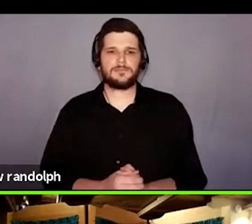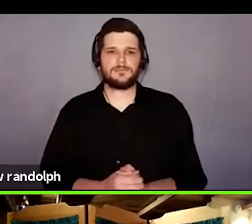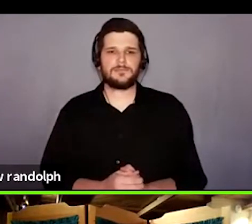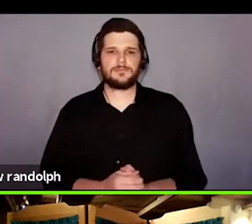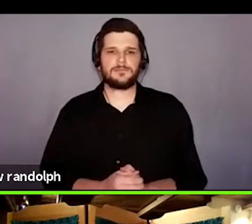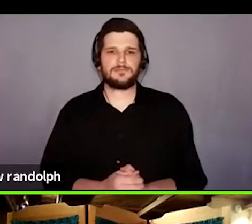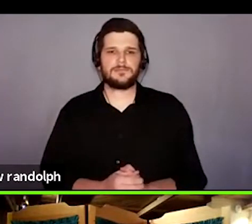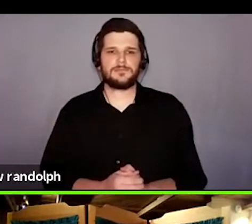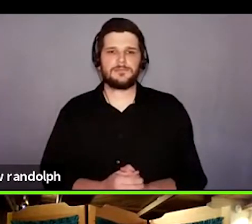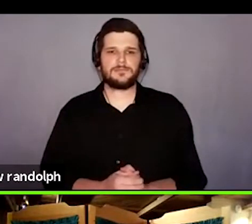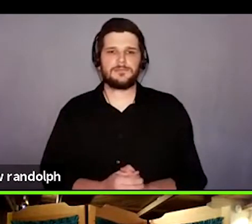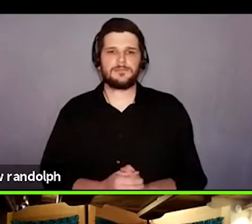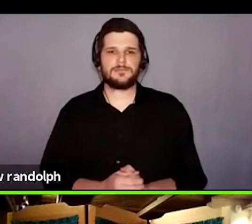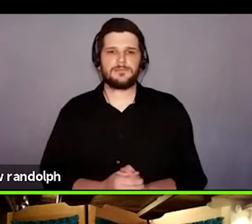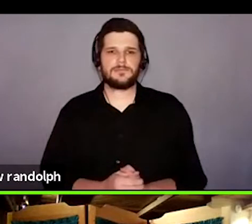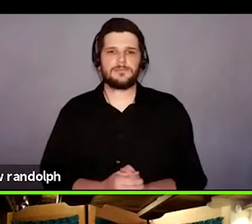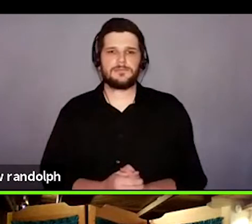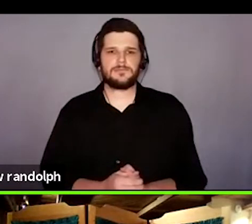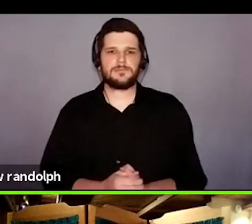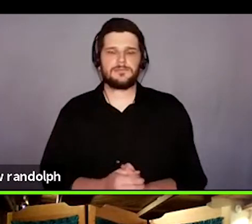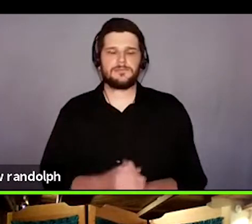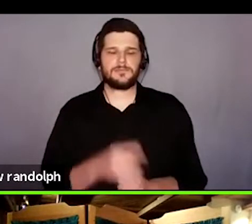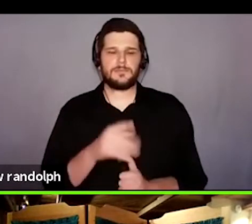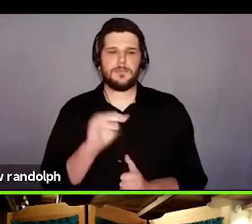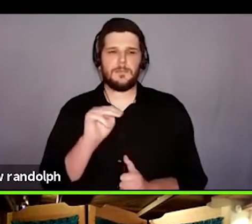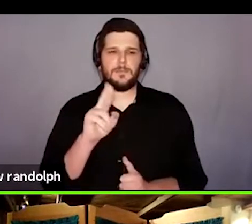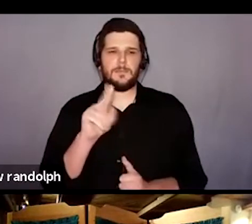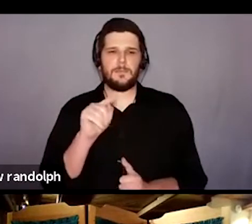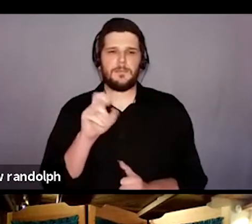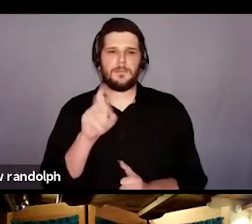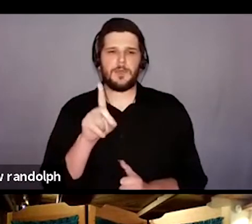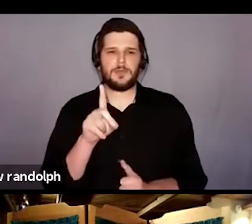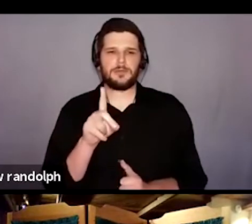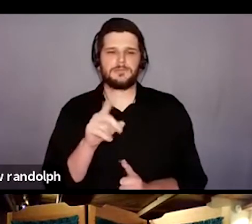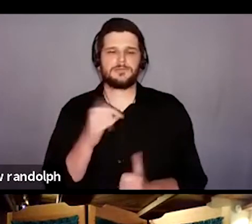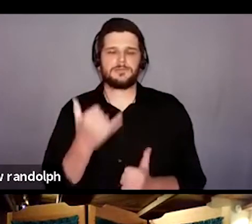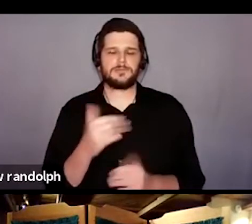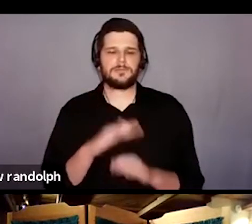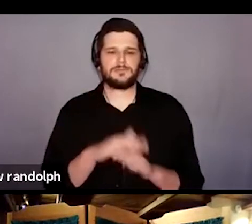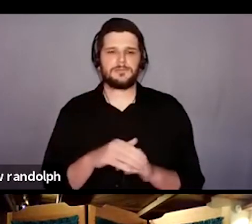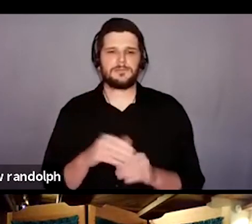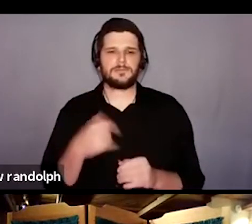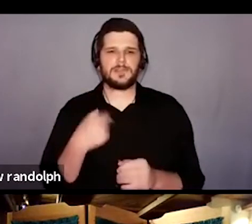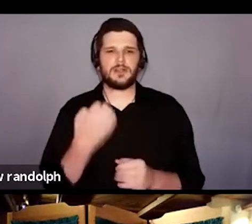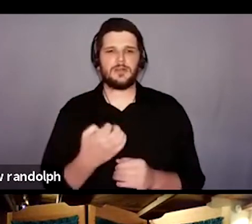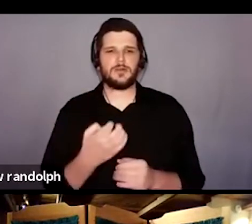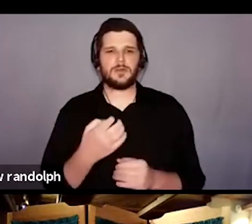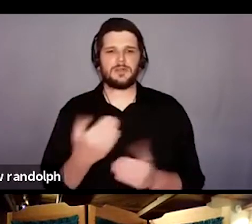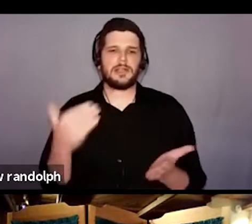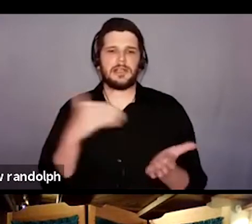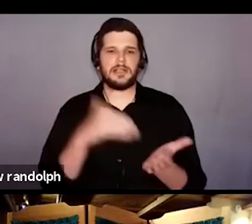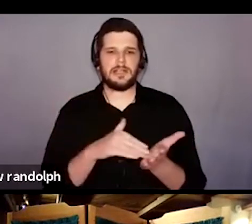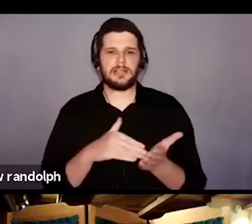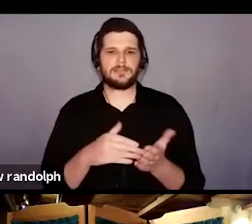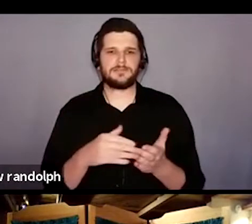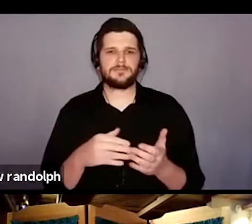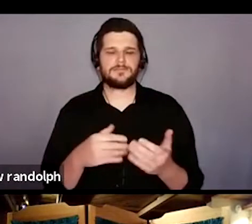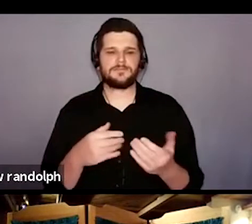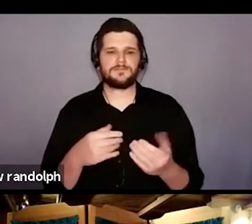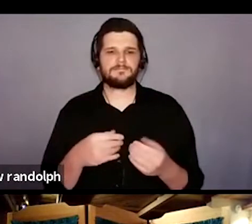You're muted, Senator McCallum. I'm sorry. Sorry. I just wanted to again